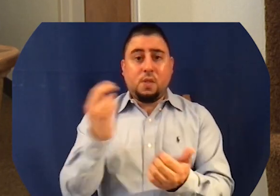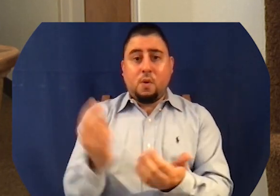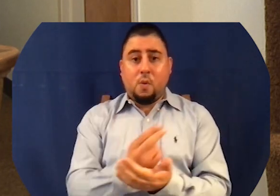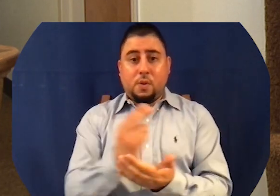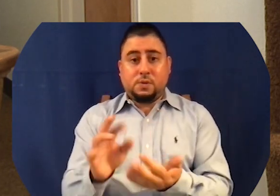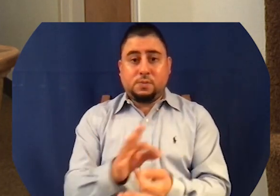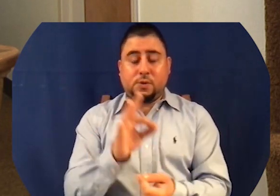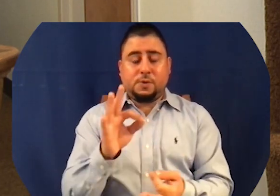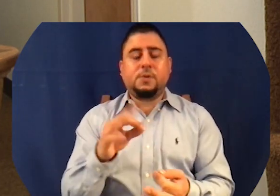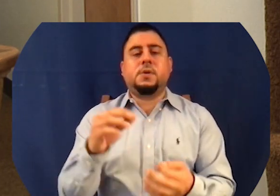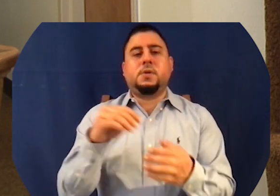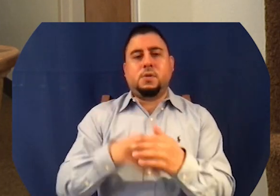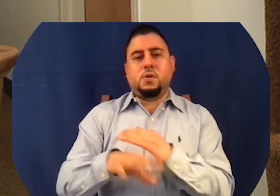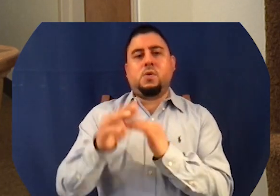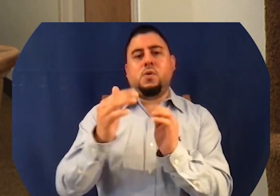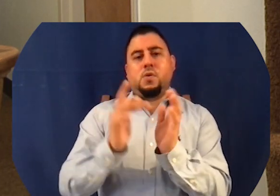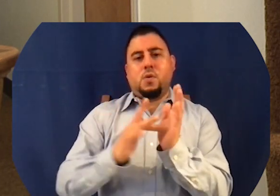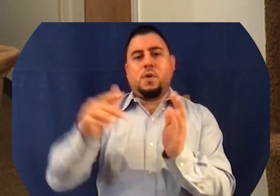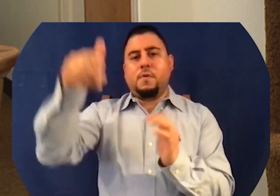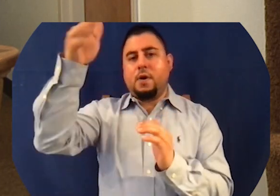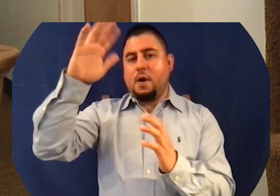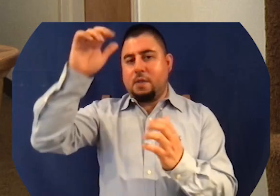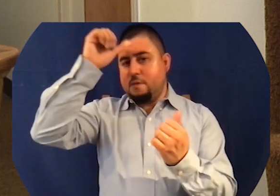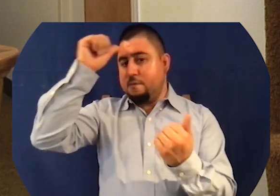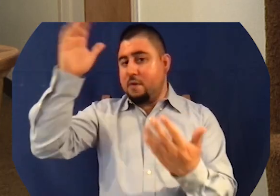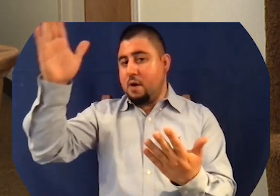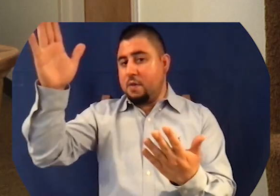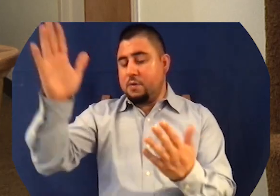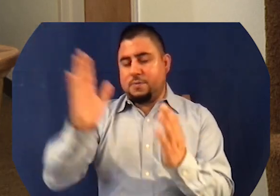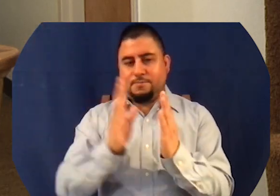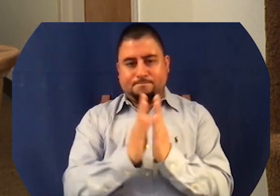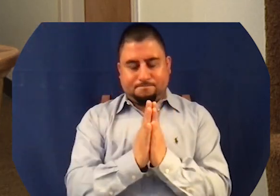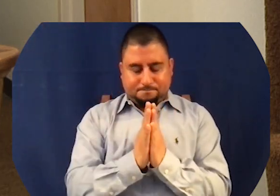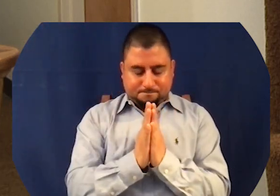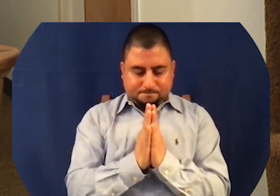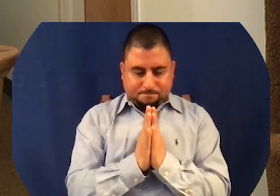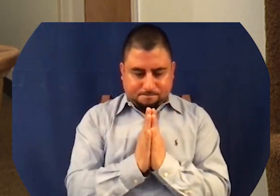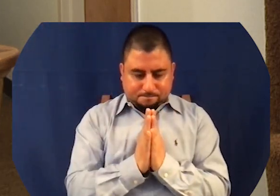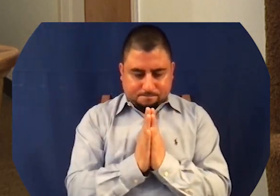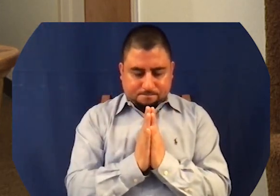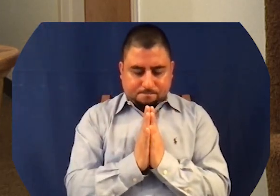the Holy Spirit, in the glory of God the Father. Amen.